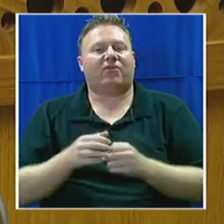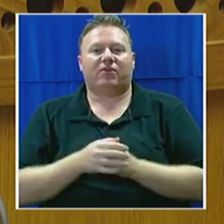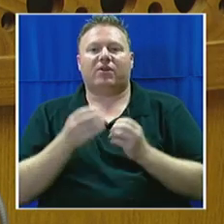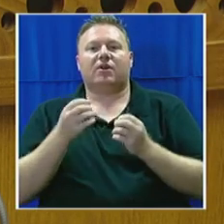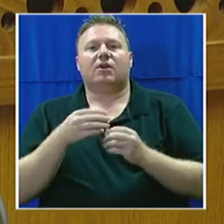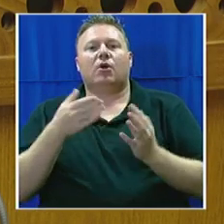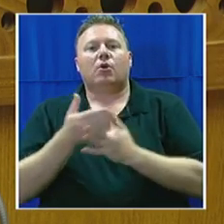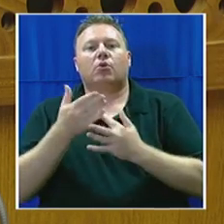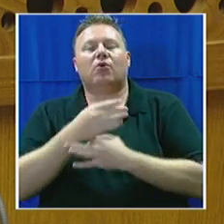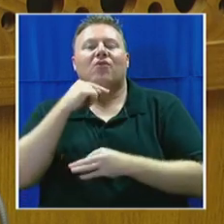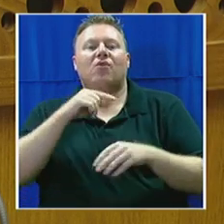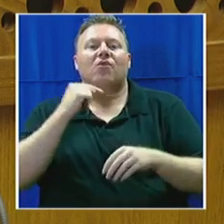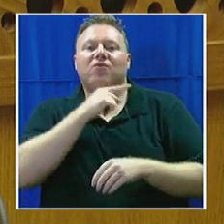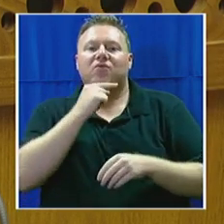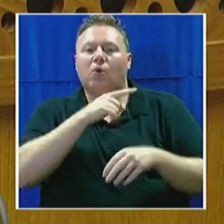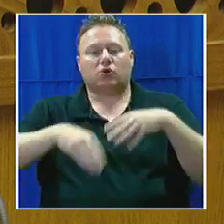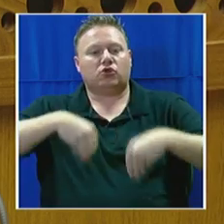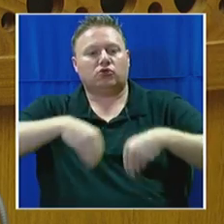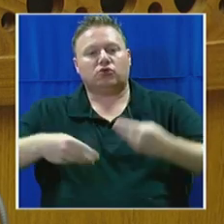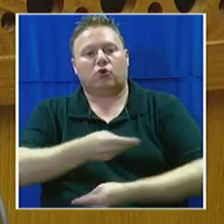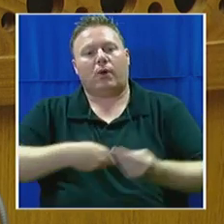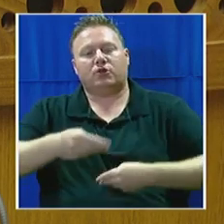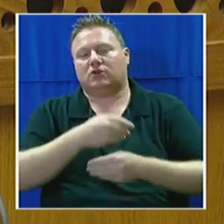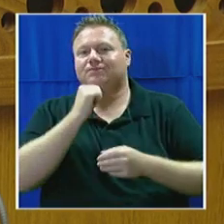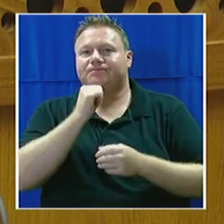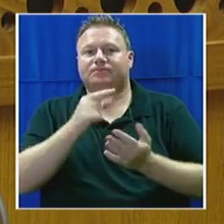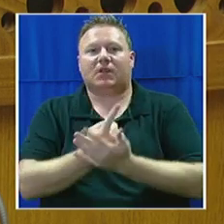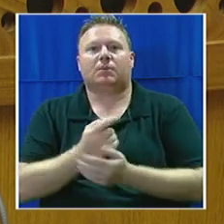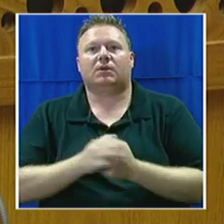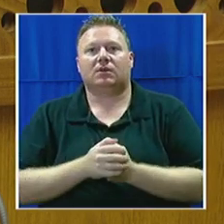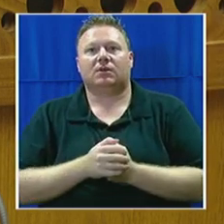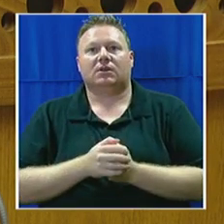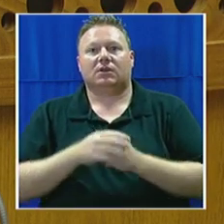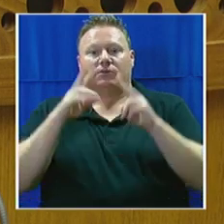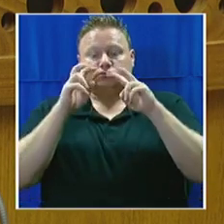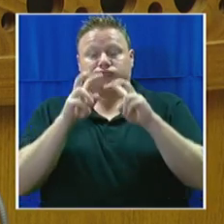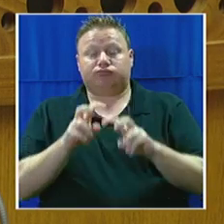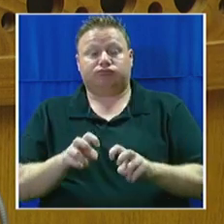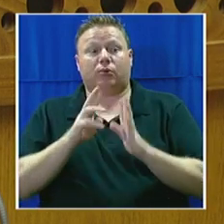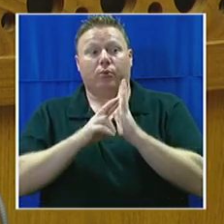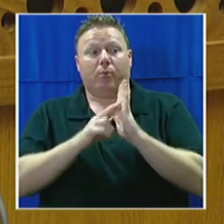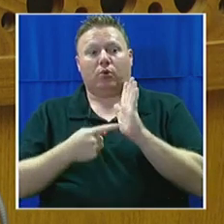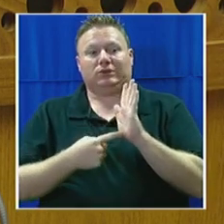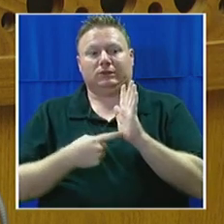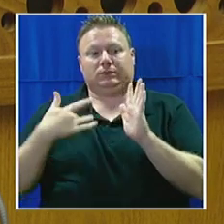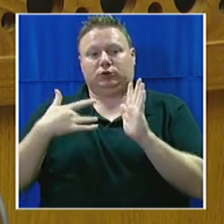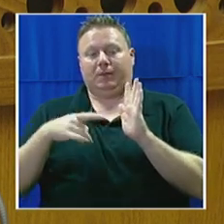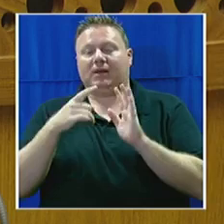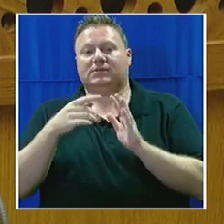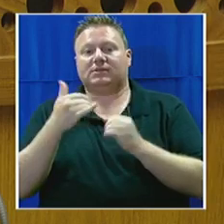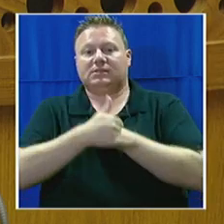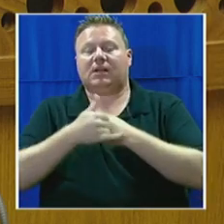and corruption. Just this week, COGTA presented a sample of forensic reports under investigation in municipalities across the